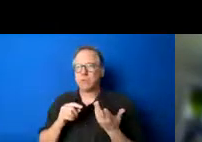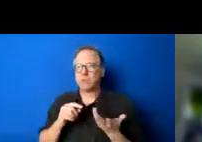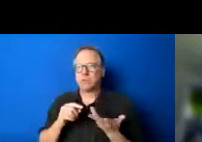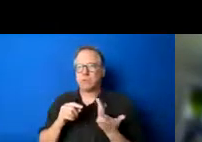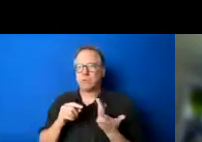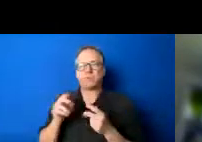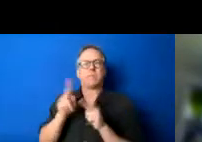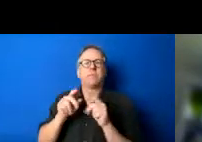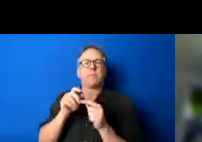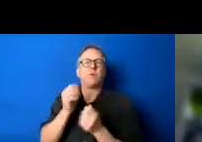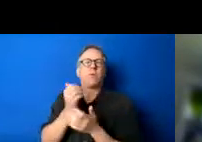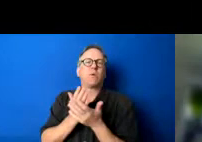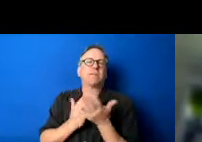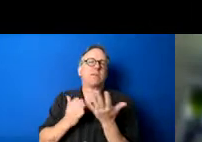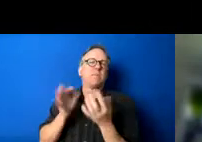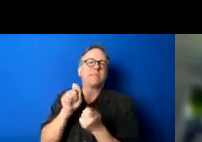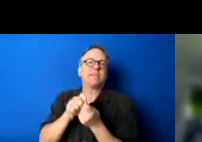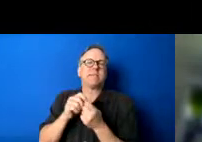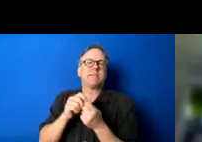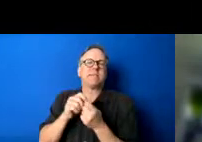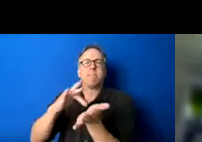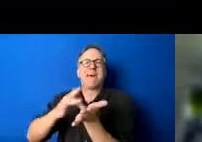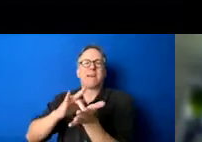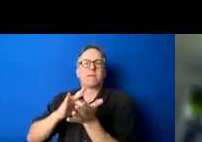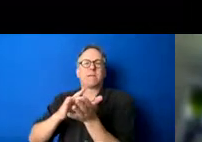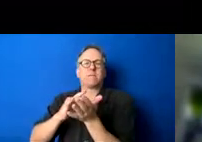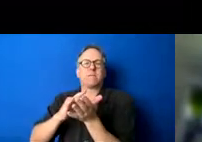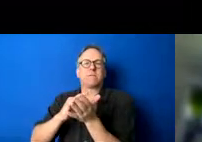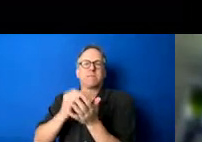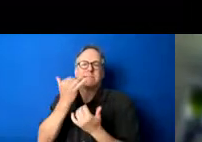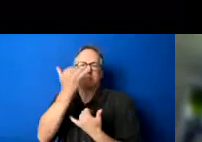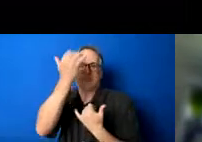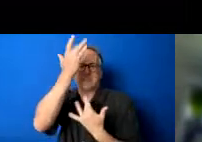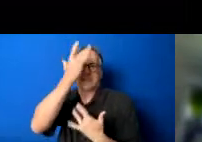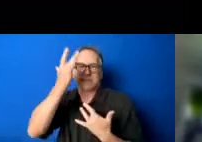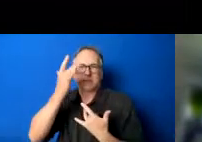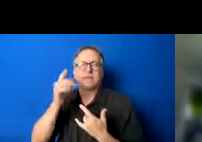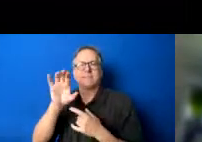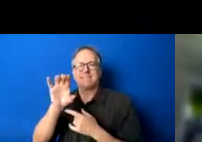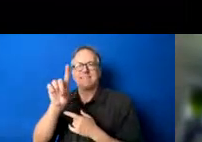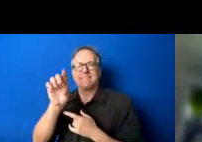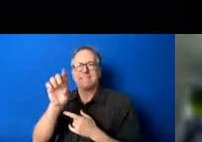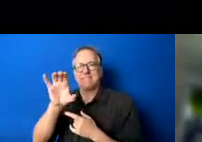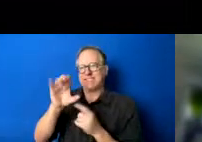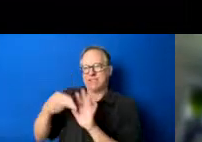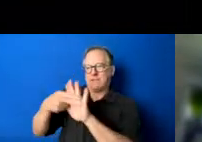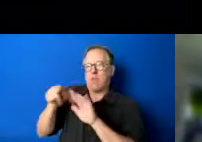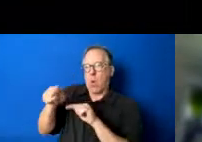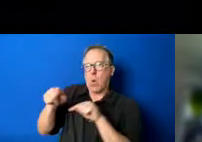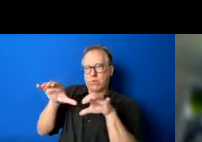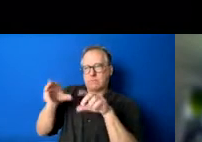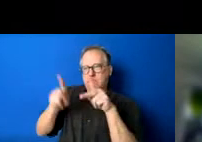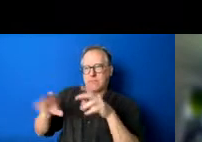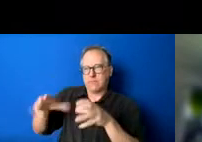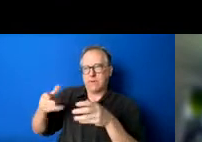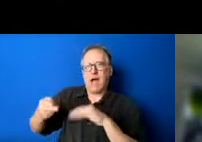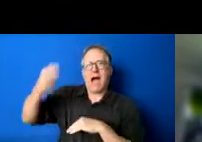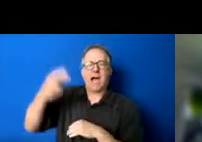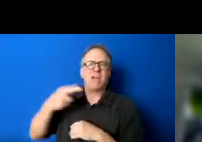people with certain medical conditions. That's how the CDC is defining people at higher risk. So I can jump back to